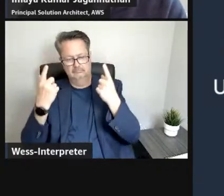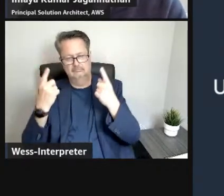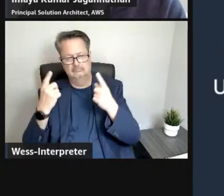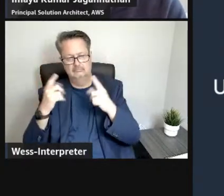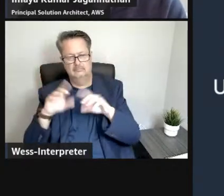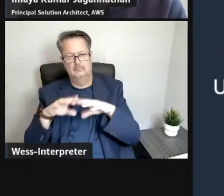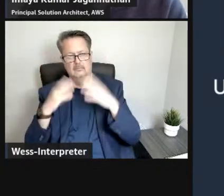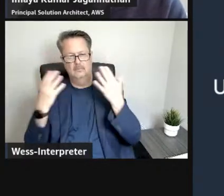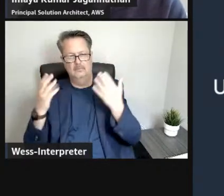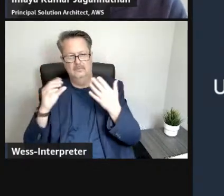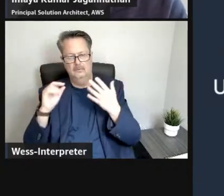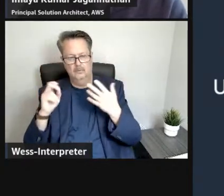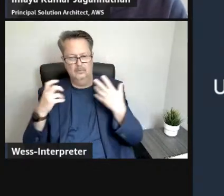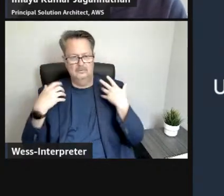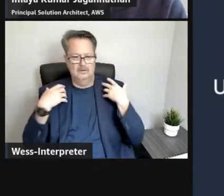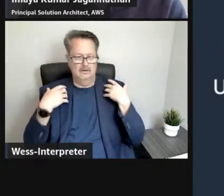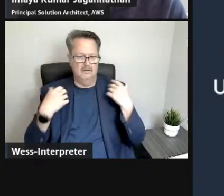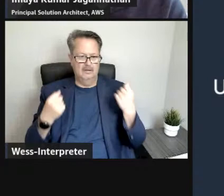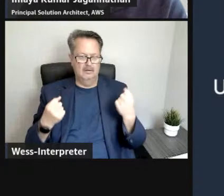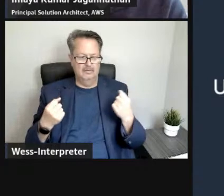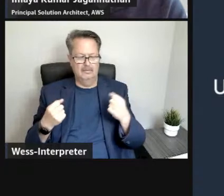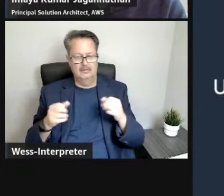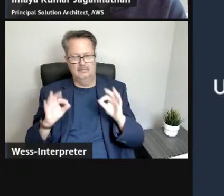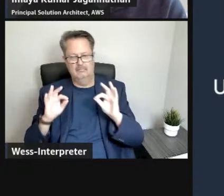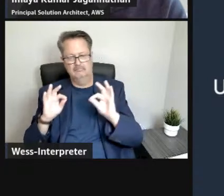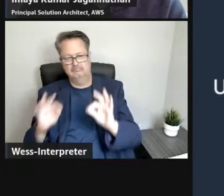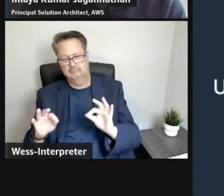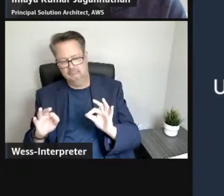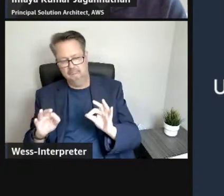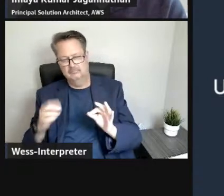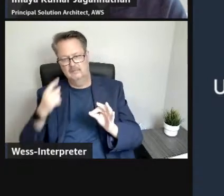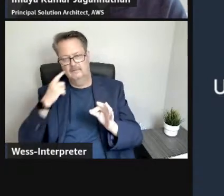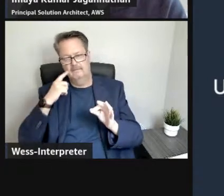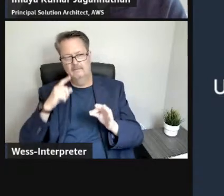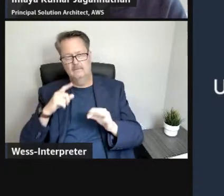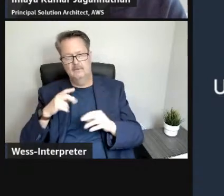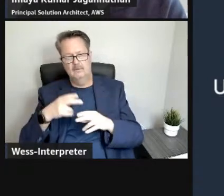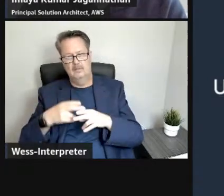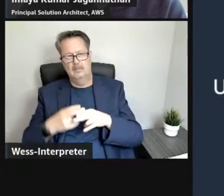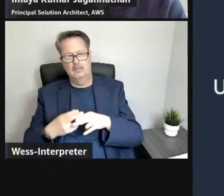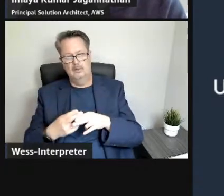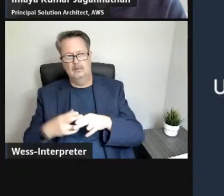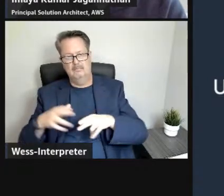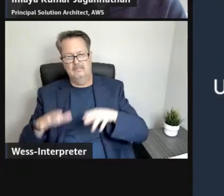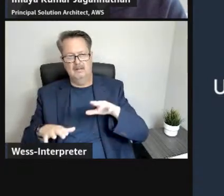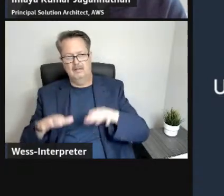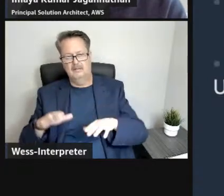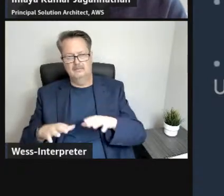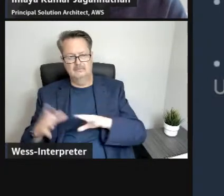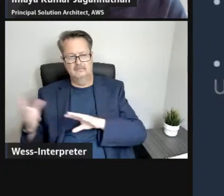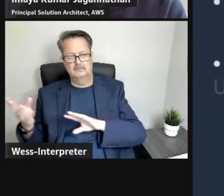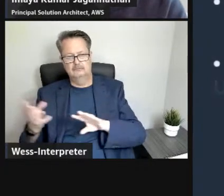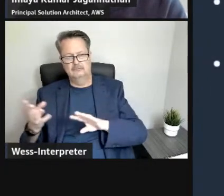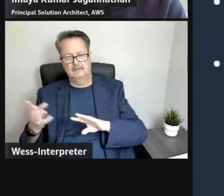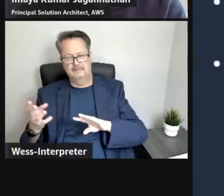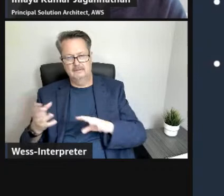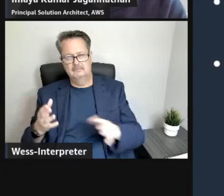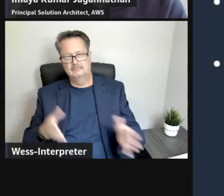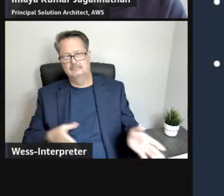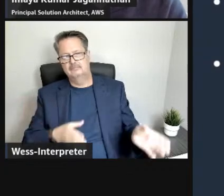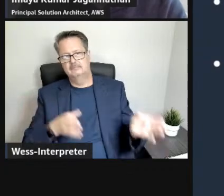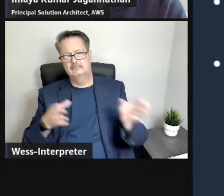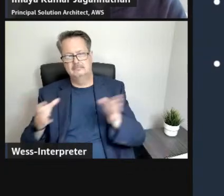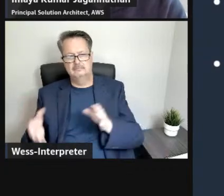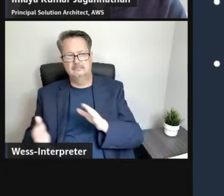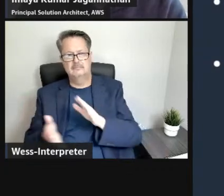and healthy. You can use that endpoint to configure load balancer, traffic routing, for example. Then when you're operating